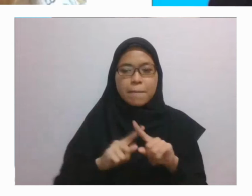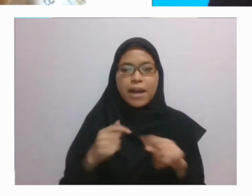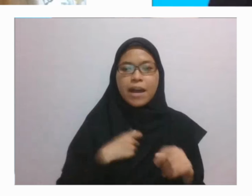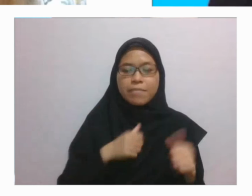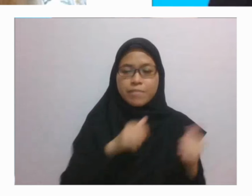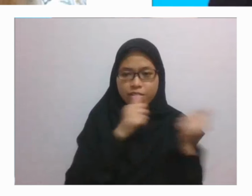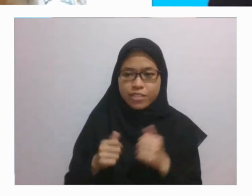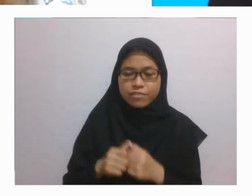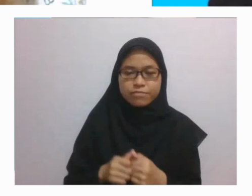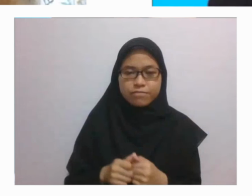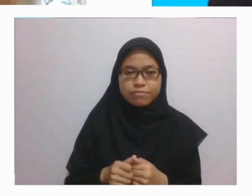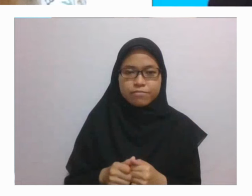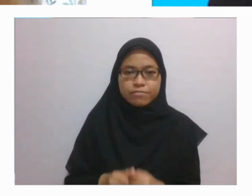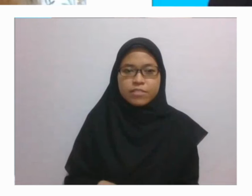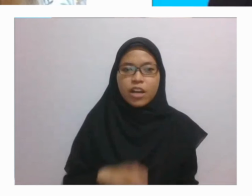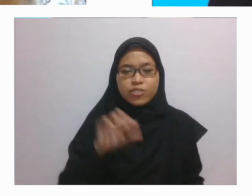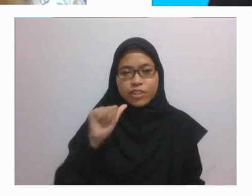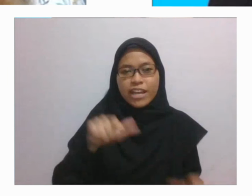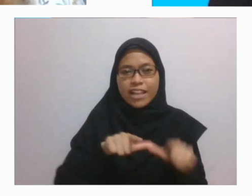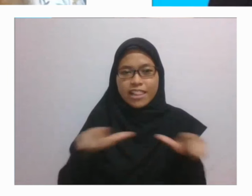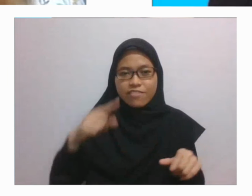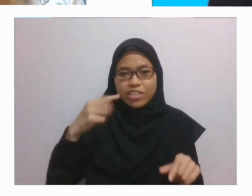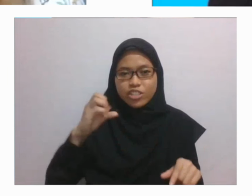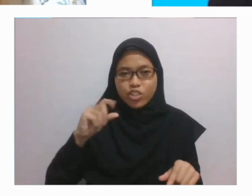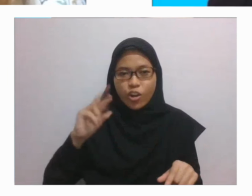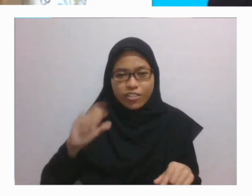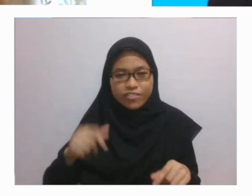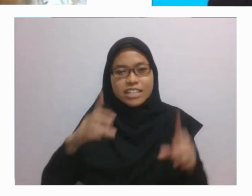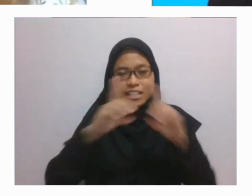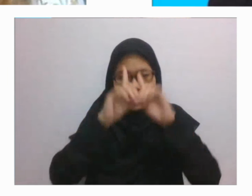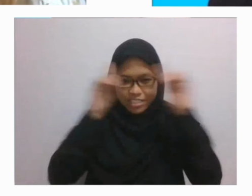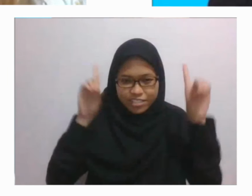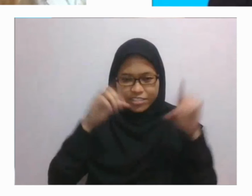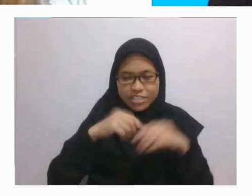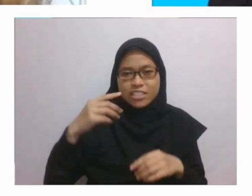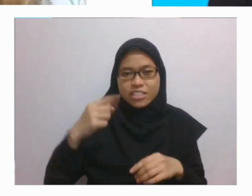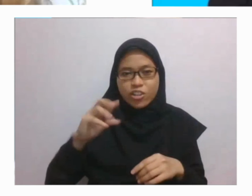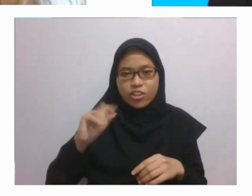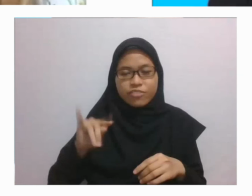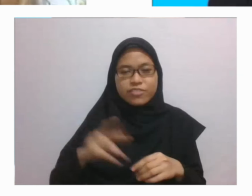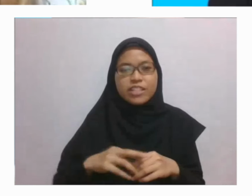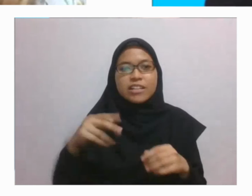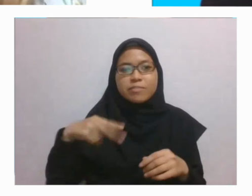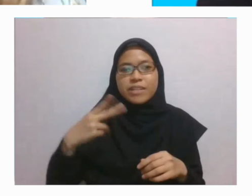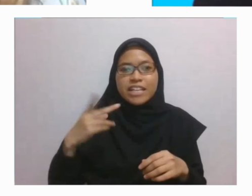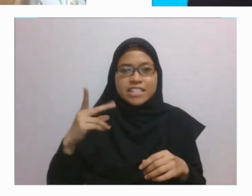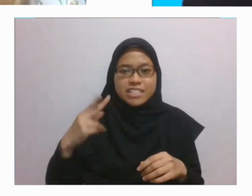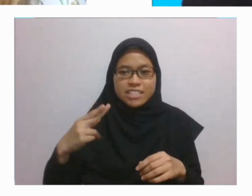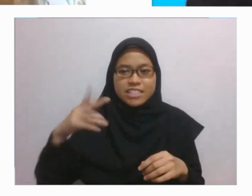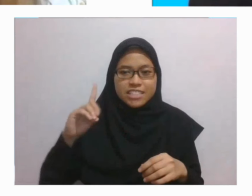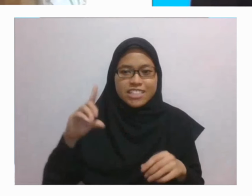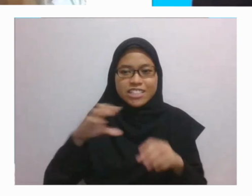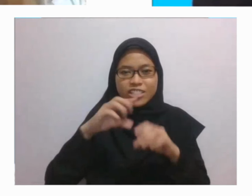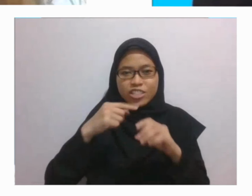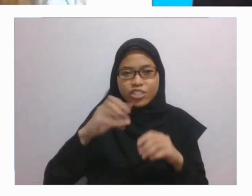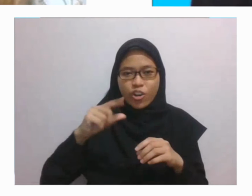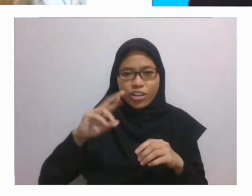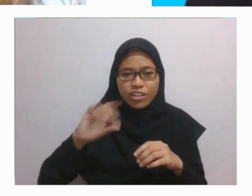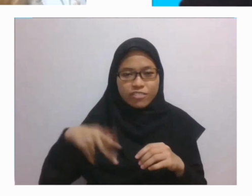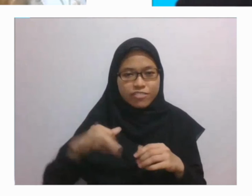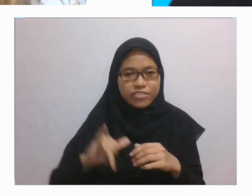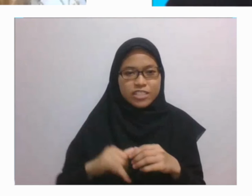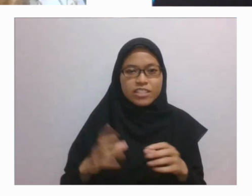having done, A-level geography, a degree in geography, a PhD in geography, and now being a geographer, you're only going to get, you're going to get a rather